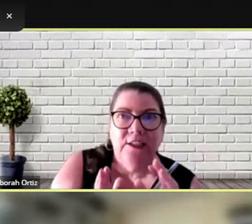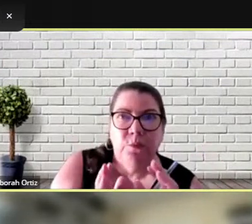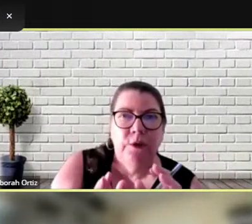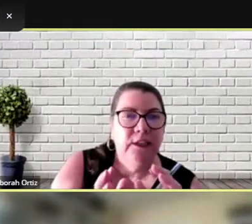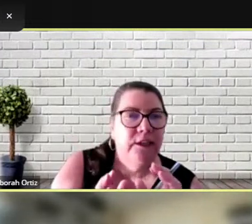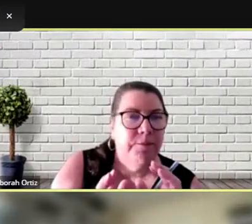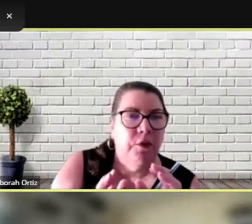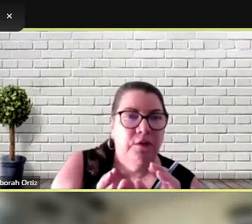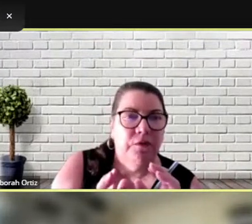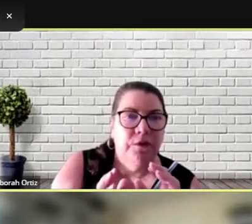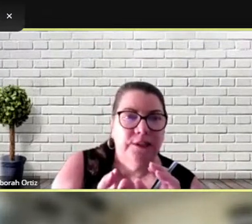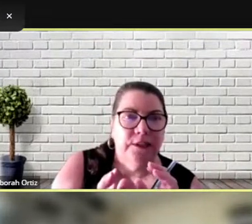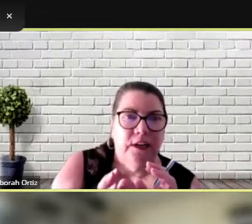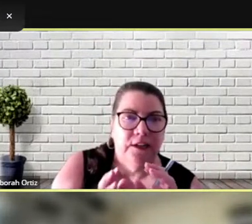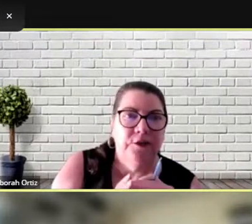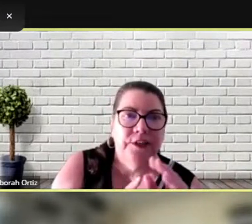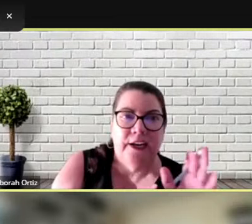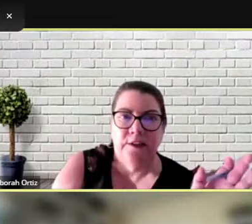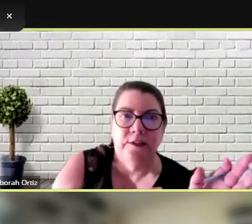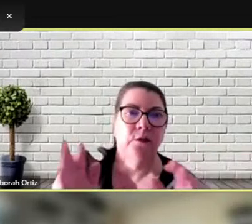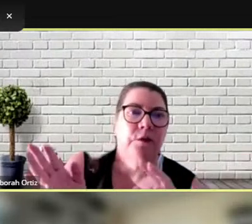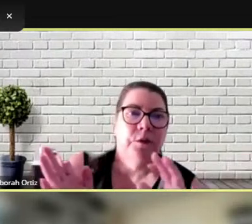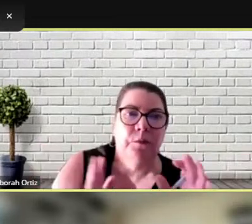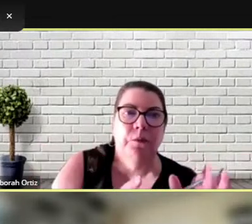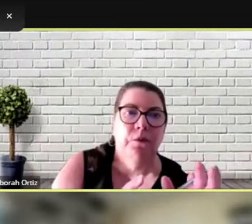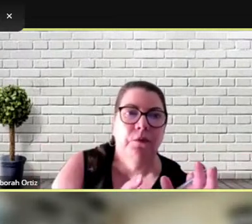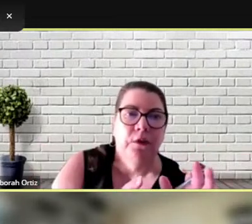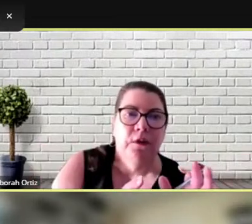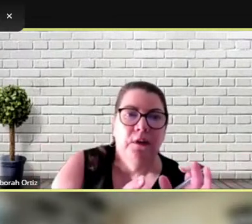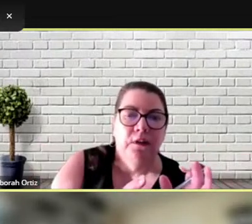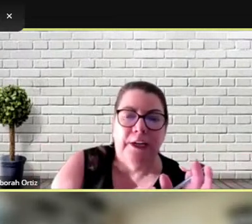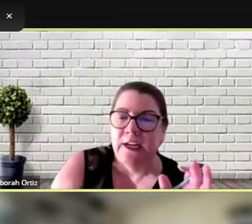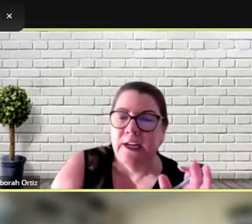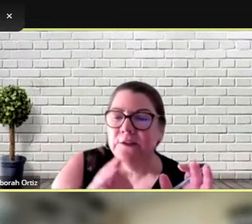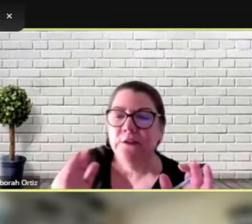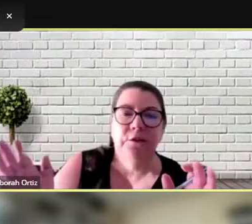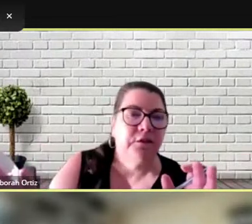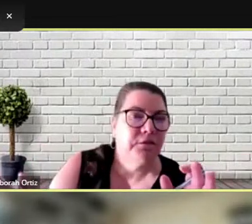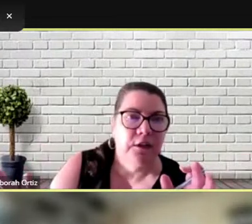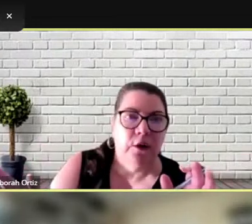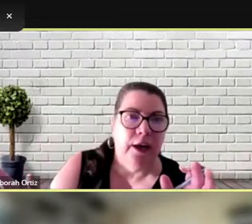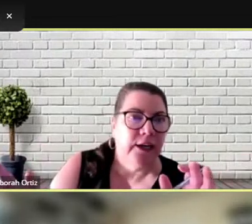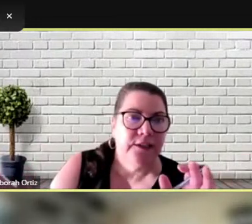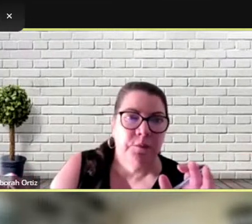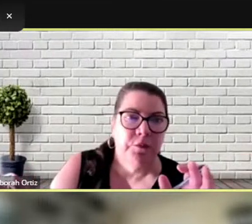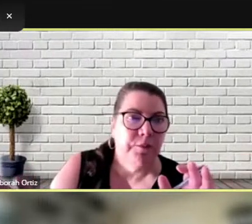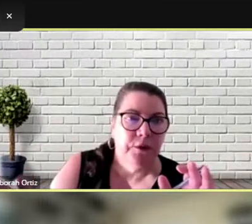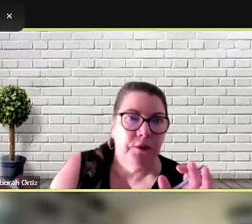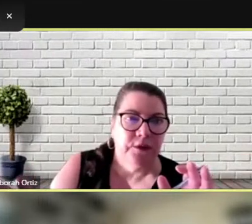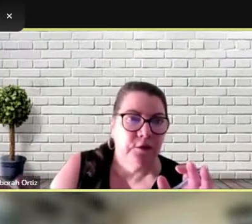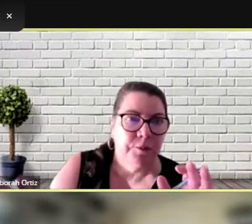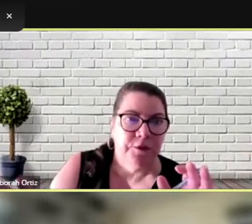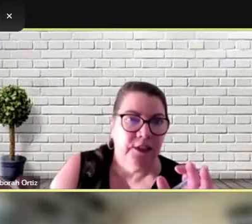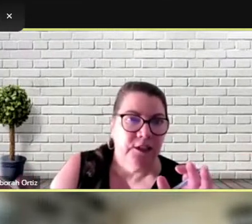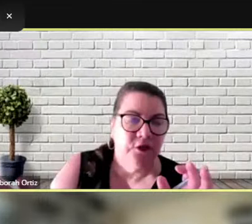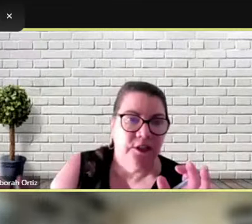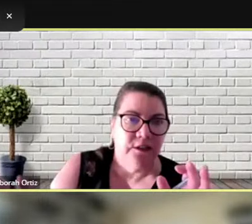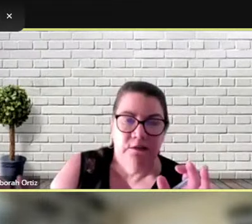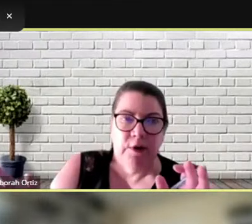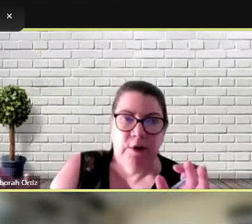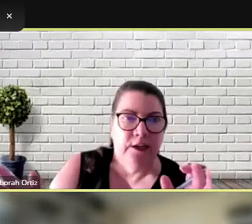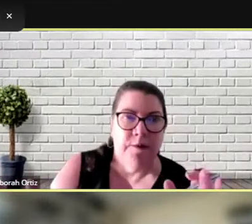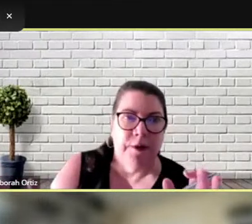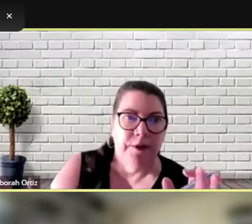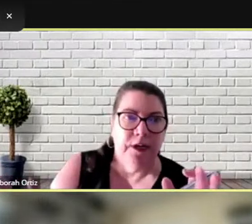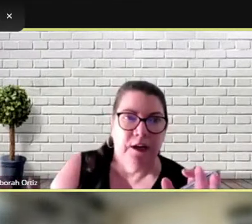I just think it's really important for us to understand and sort through, because there's, X number of persons or percentage